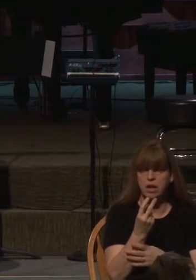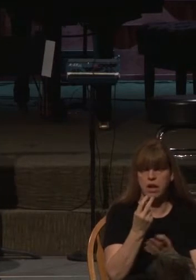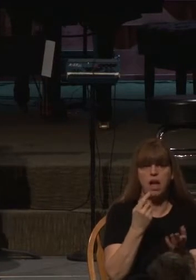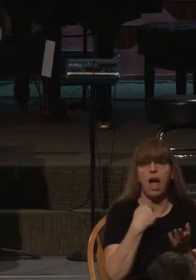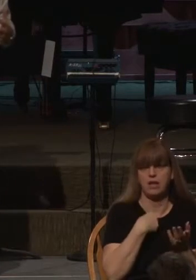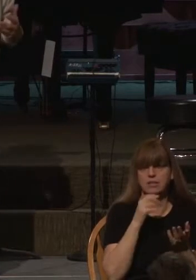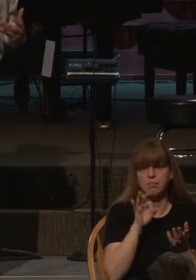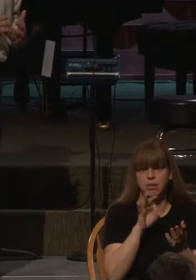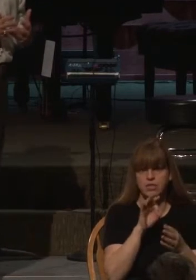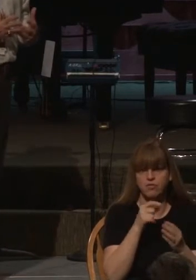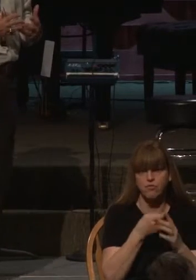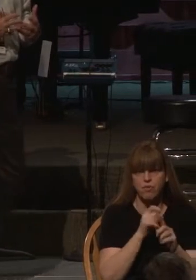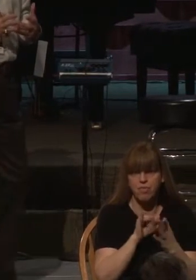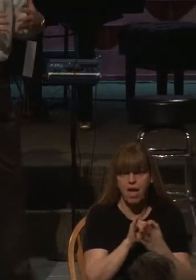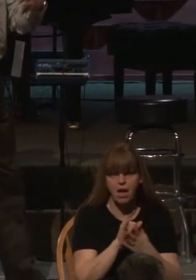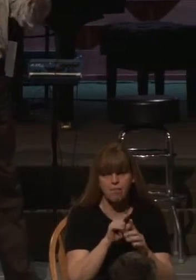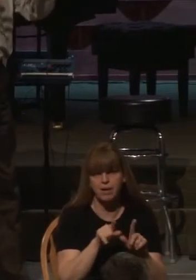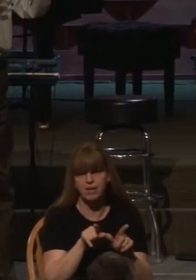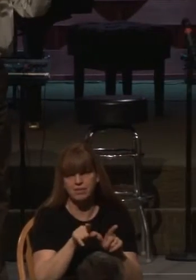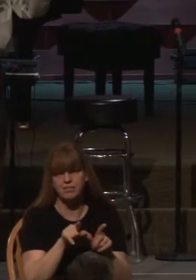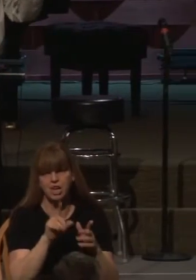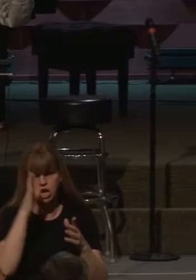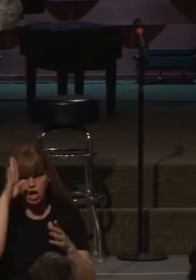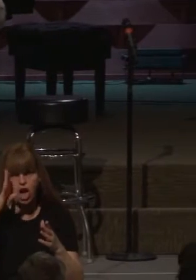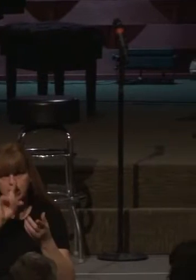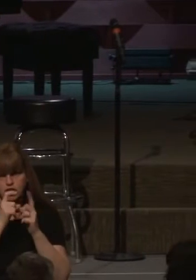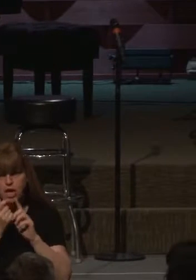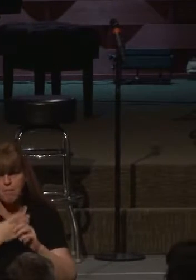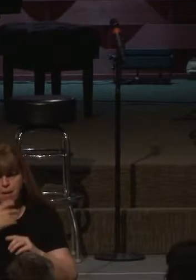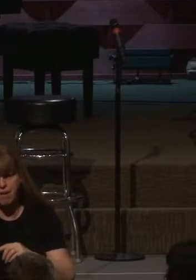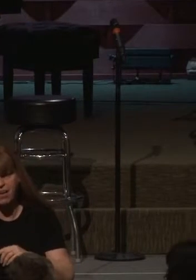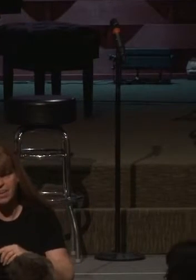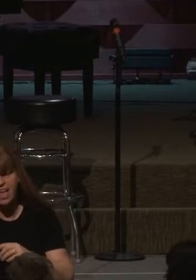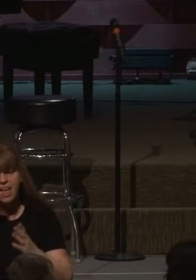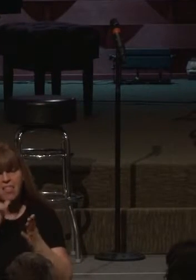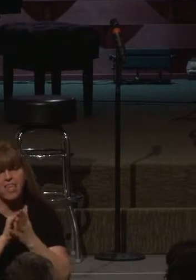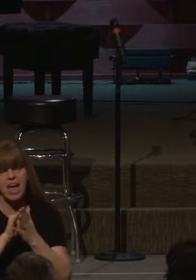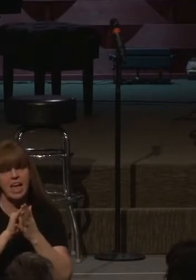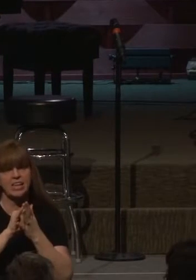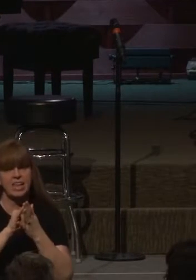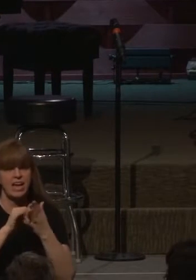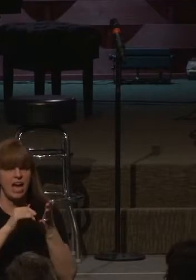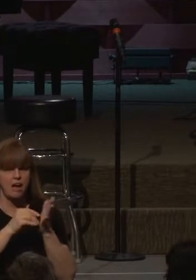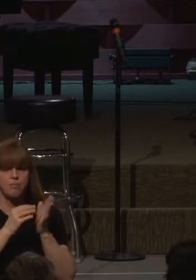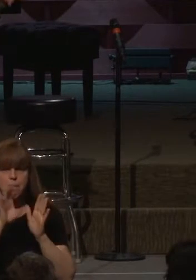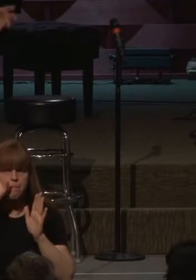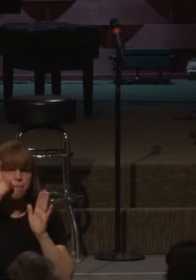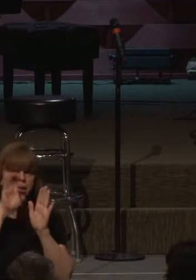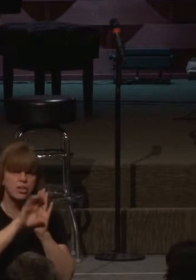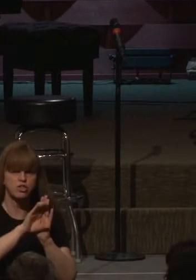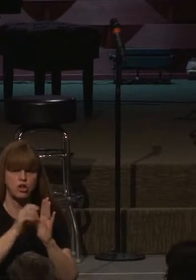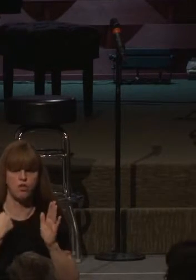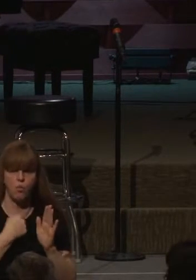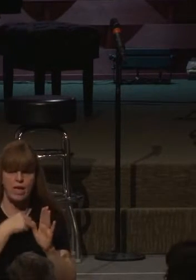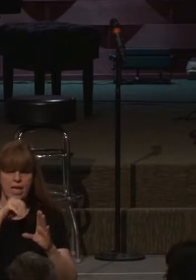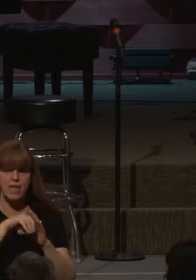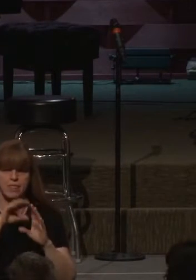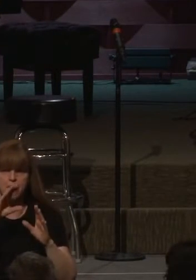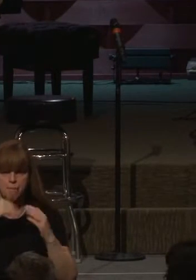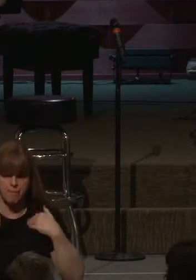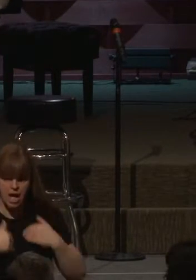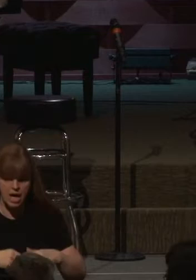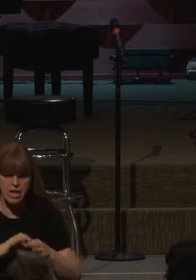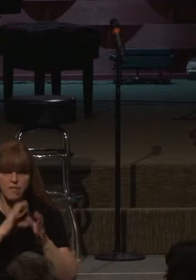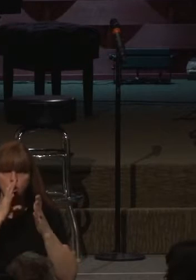my mind on that. You find that illustration of how we in the body of Christ are like the human